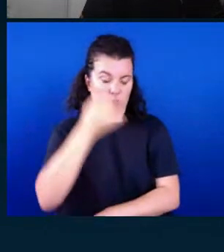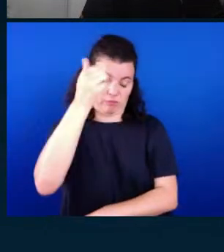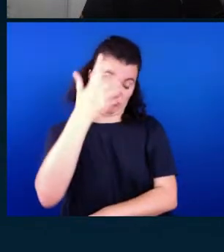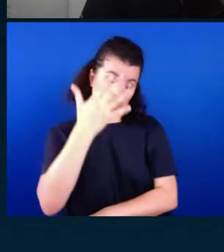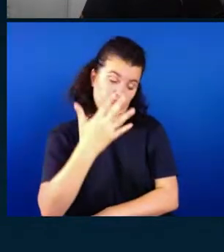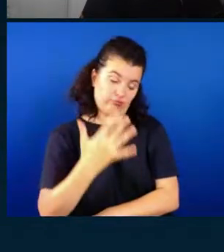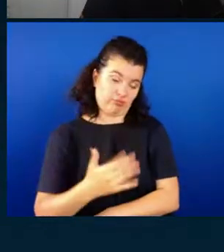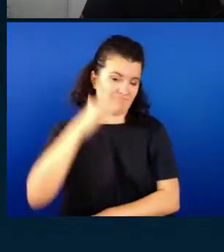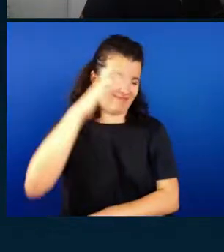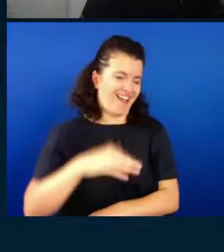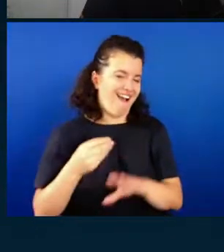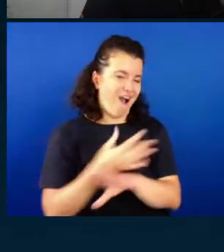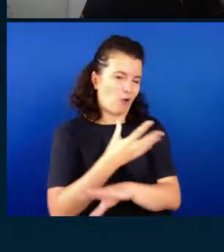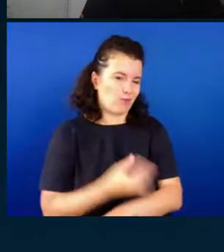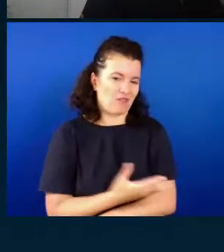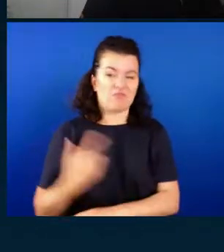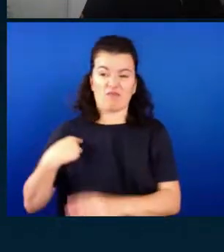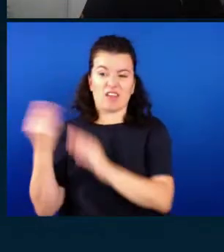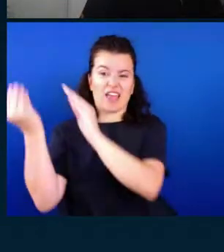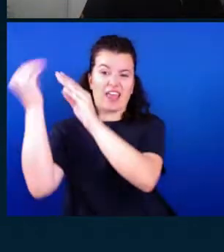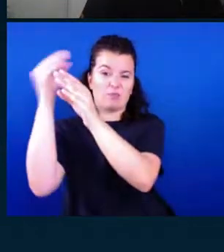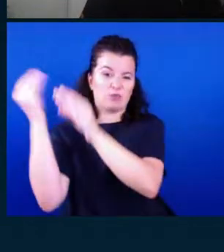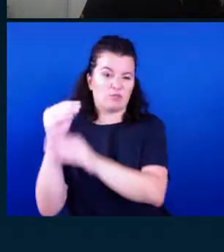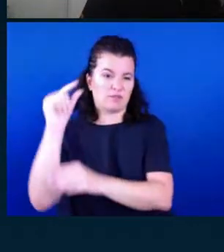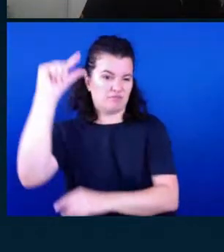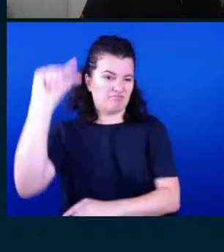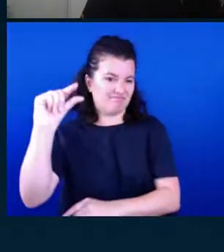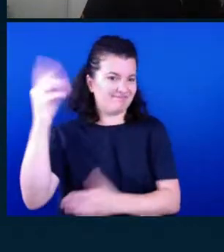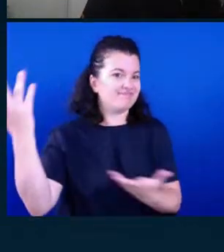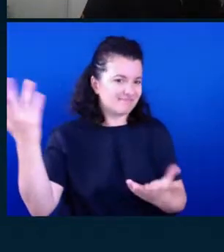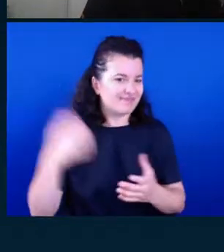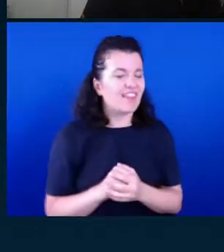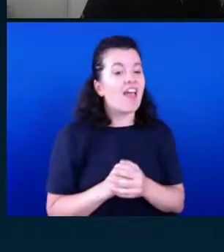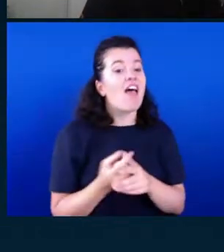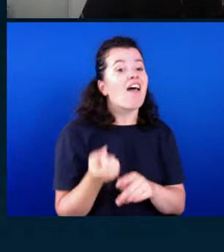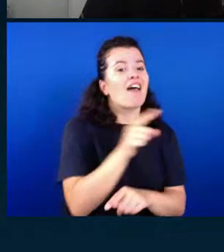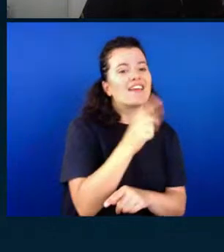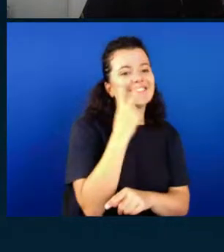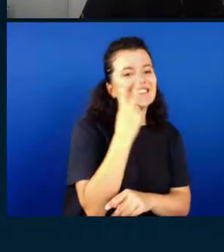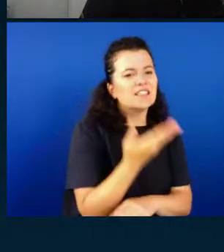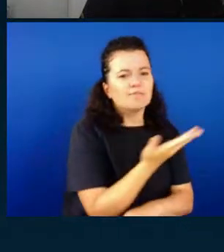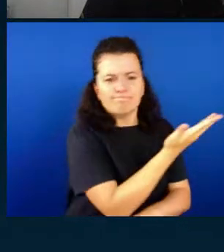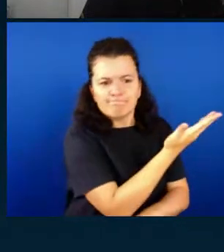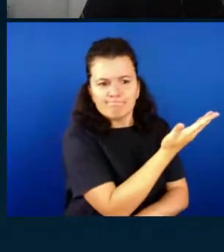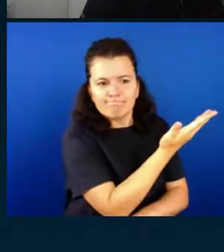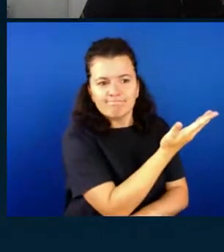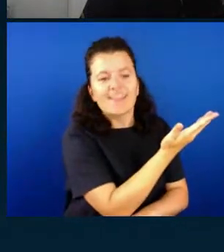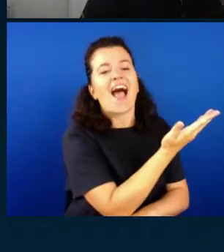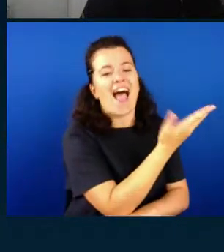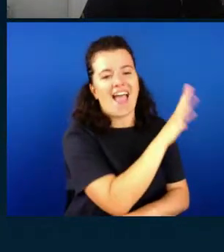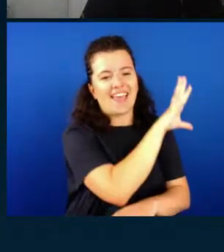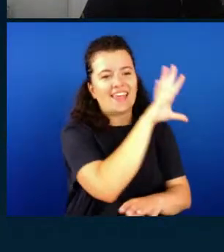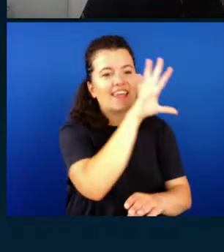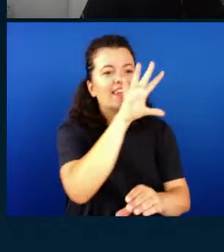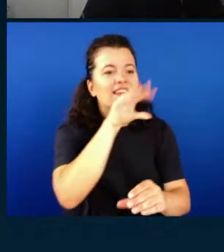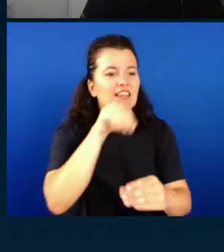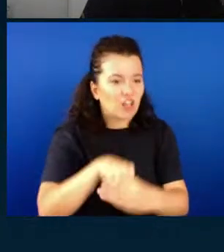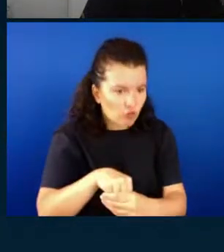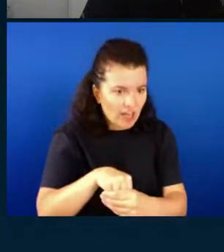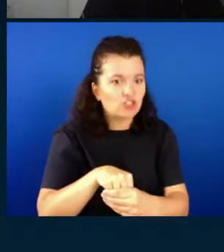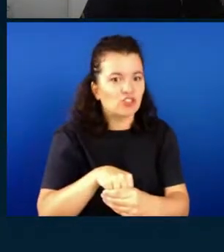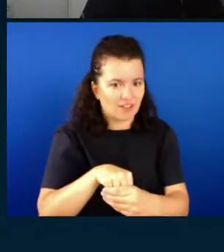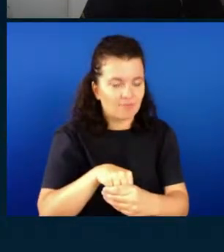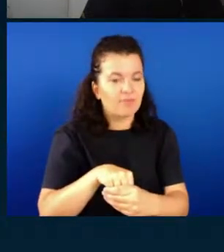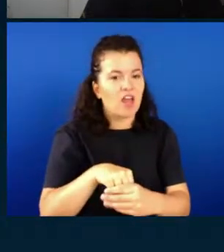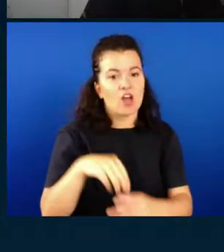So another nice thing that you can get from the portal here, we have to tap integration. And I can see those triggers and